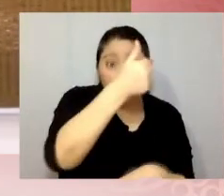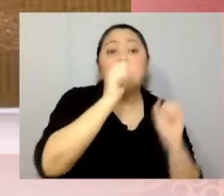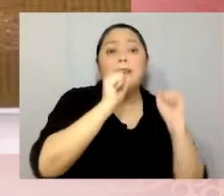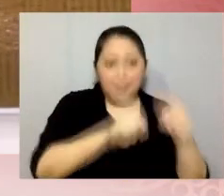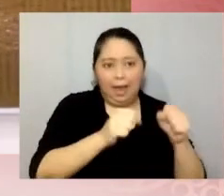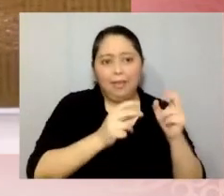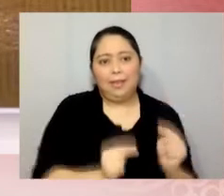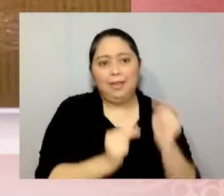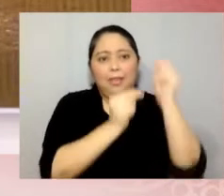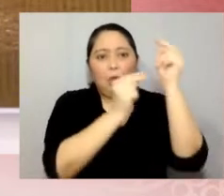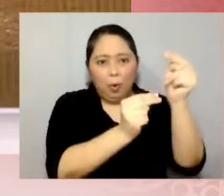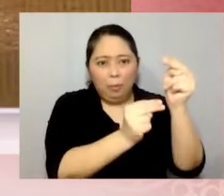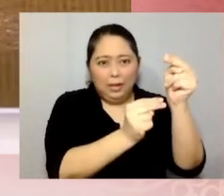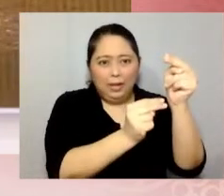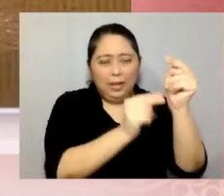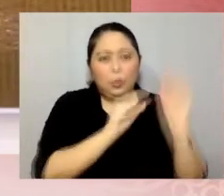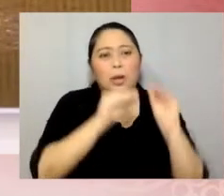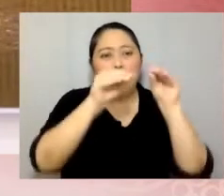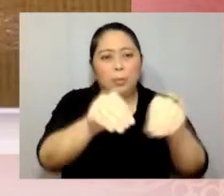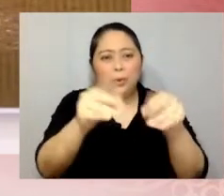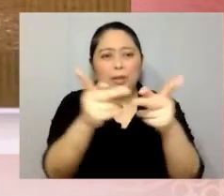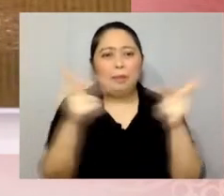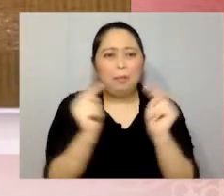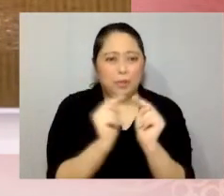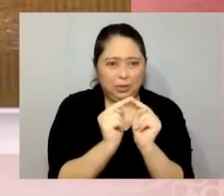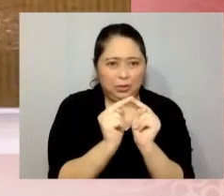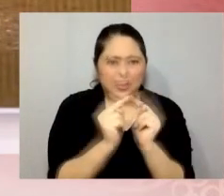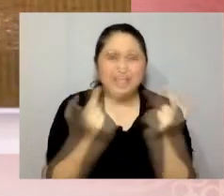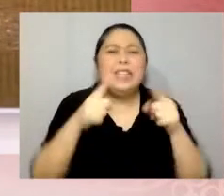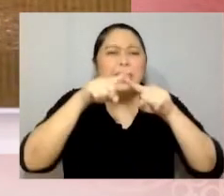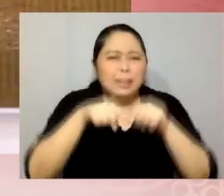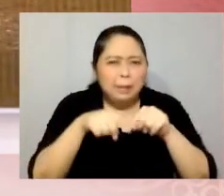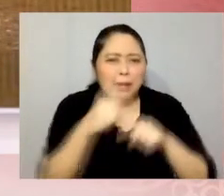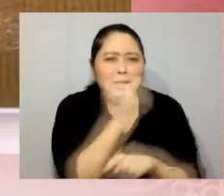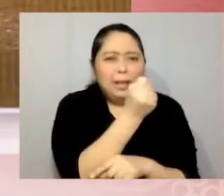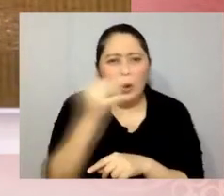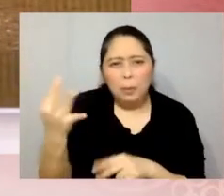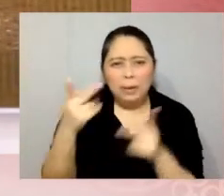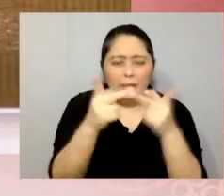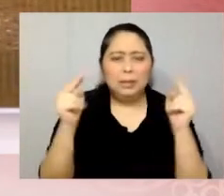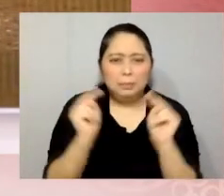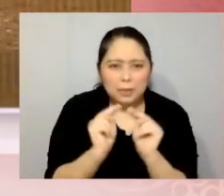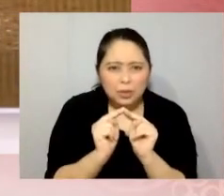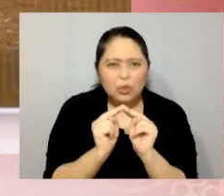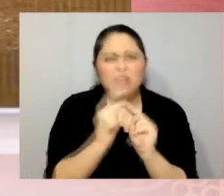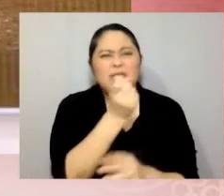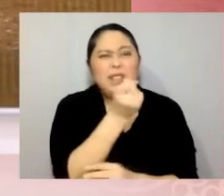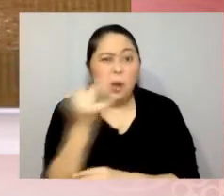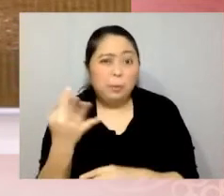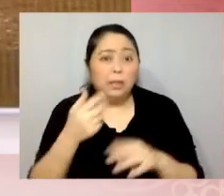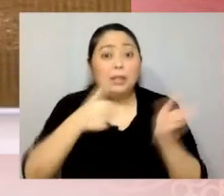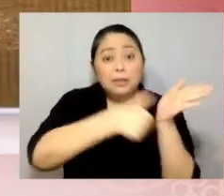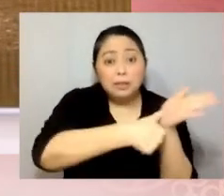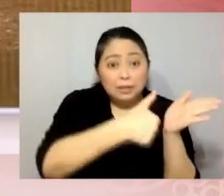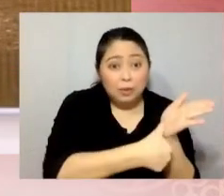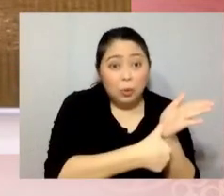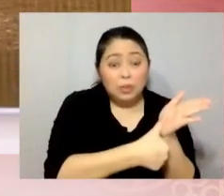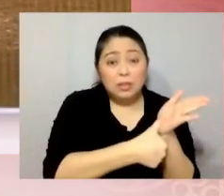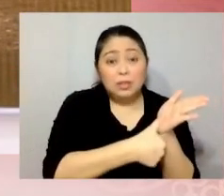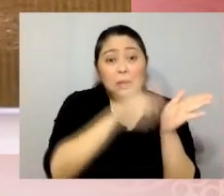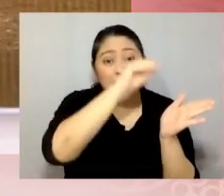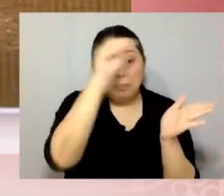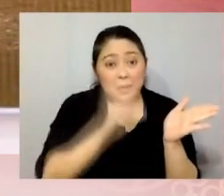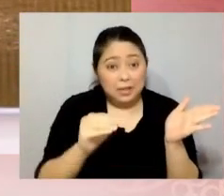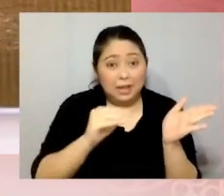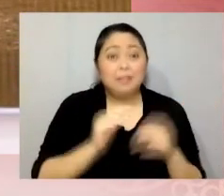will then sit in accordance with the number of seats, no? A number of votes garnered, they will